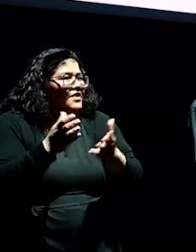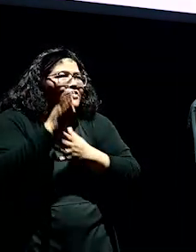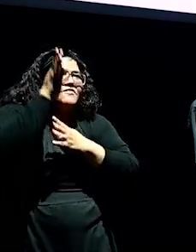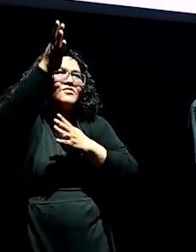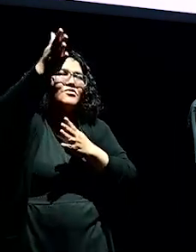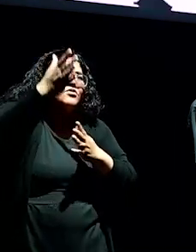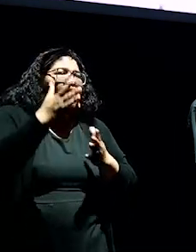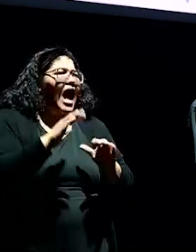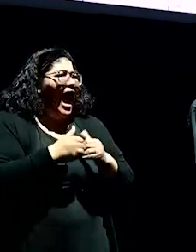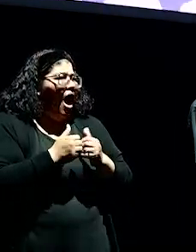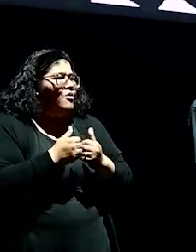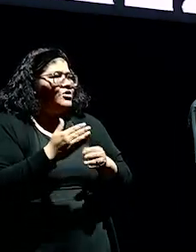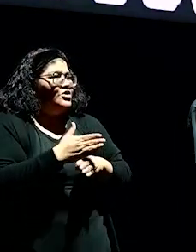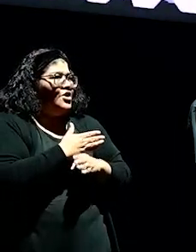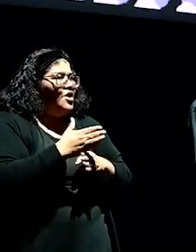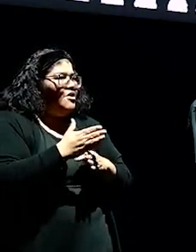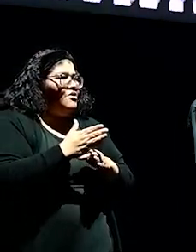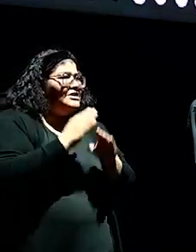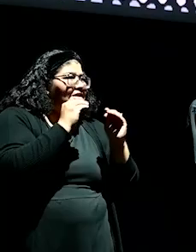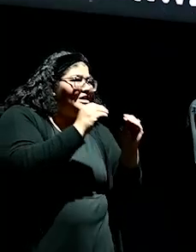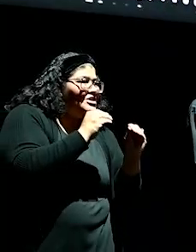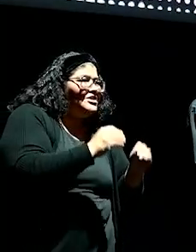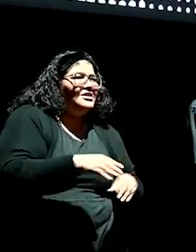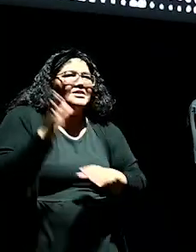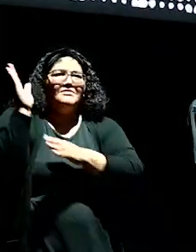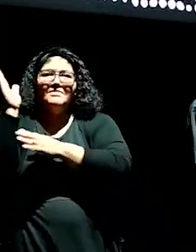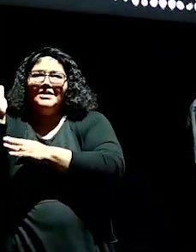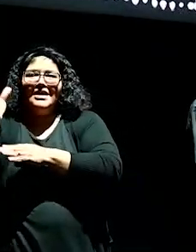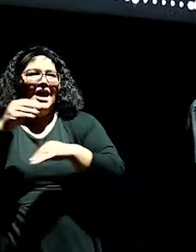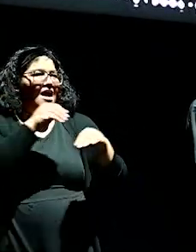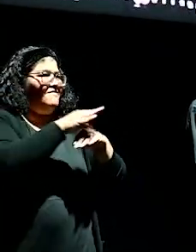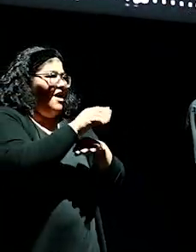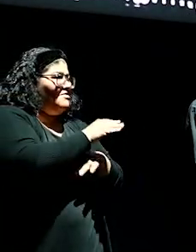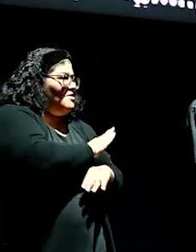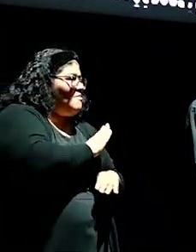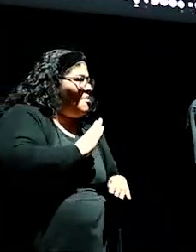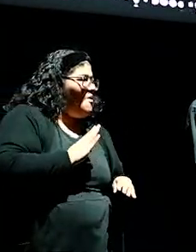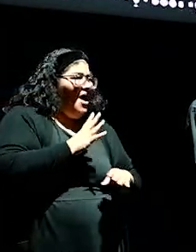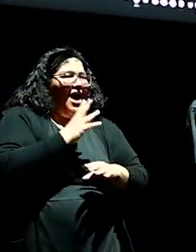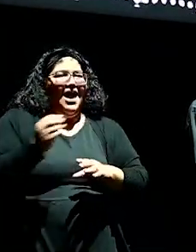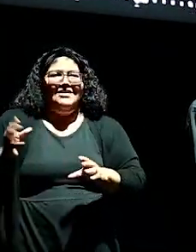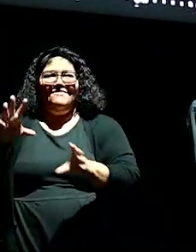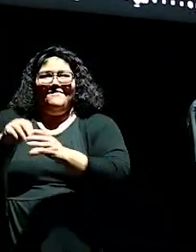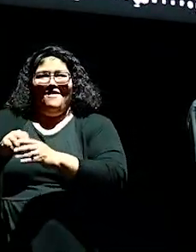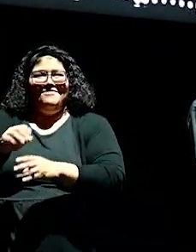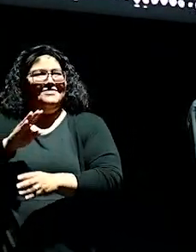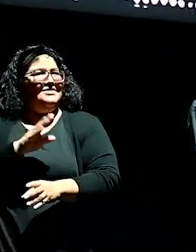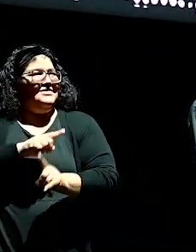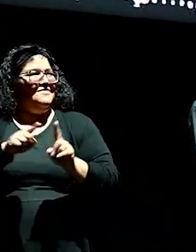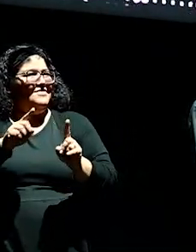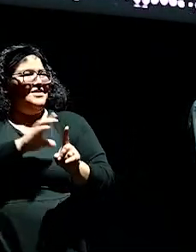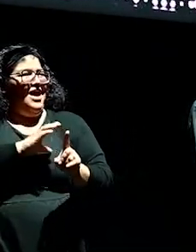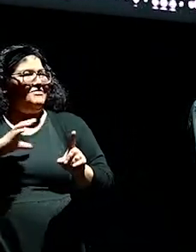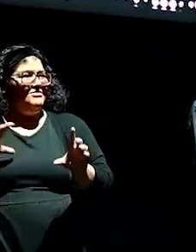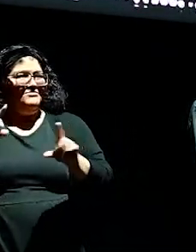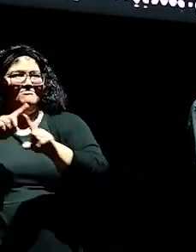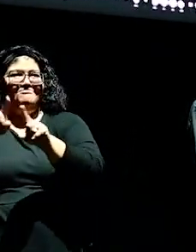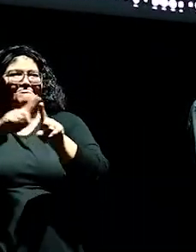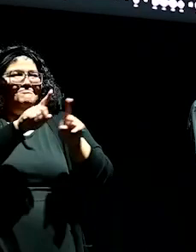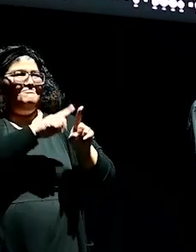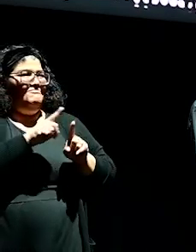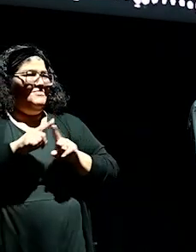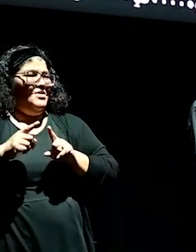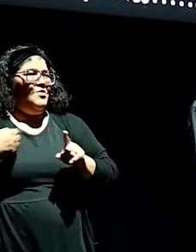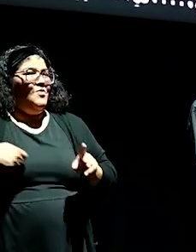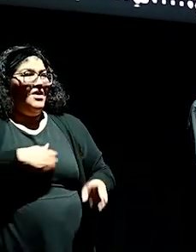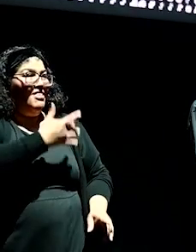of experience through teaching, speaking engagements, and advisory board participation. When we are lucky to have our